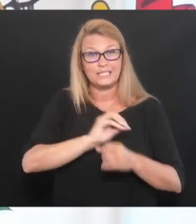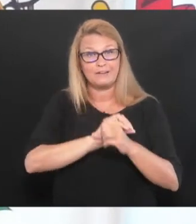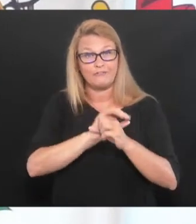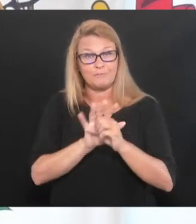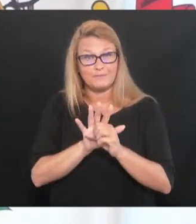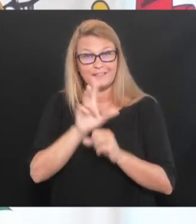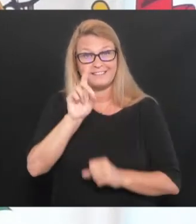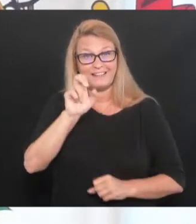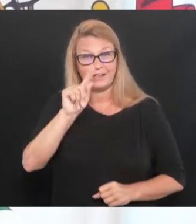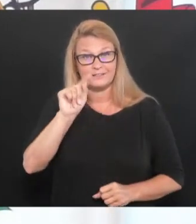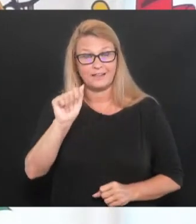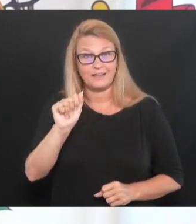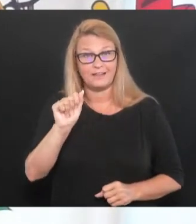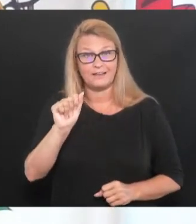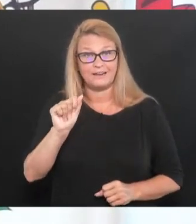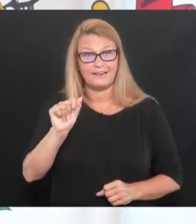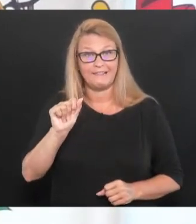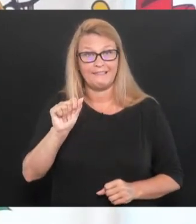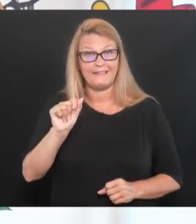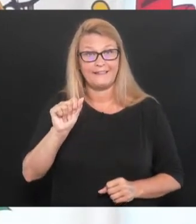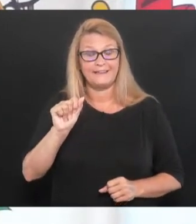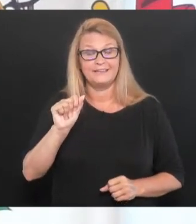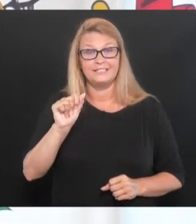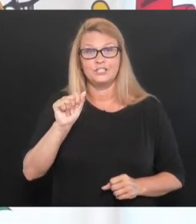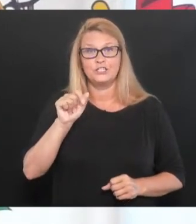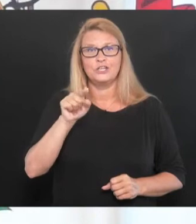variant, and